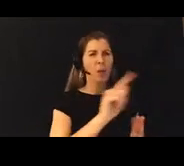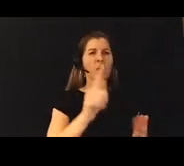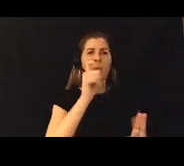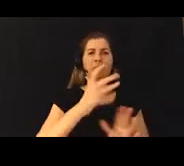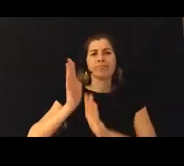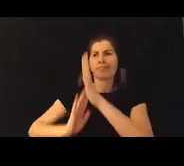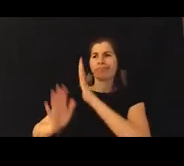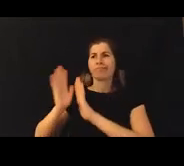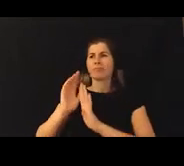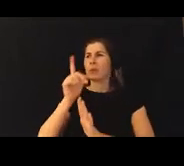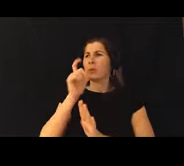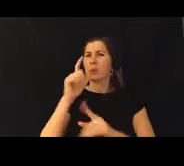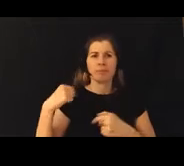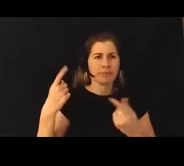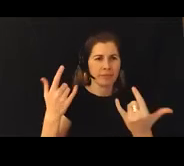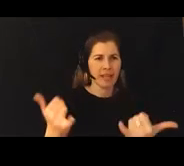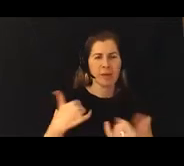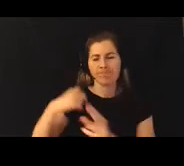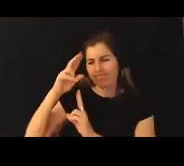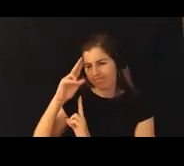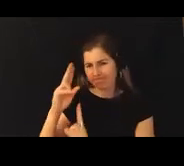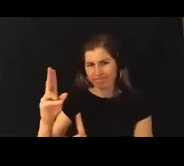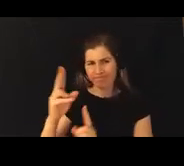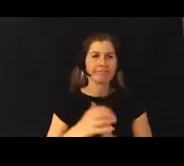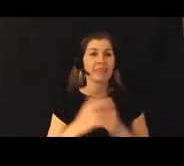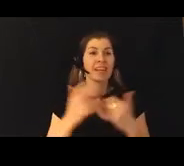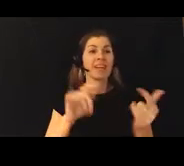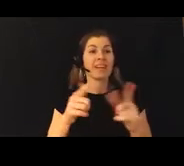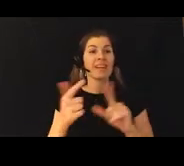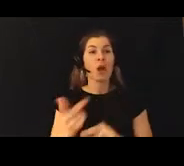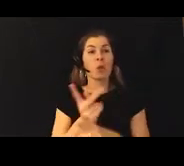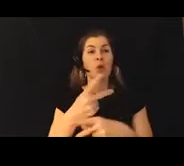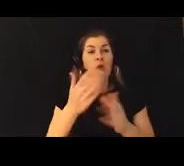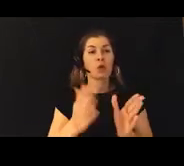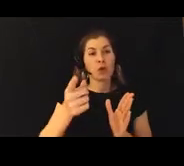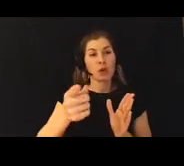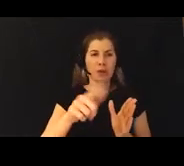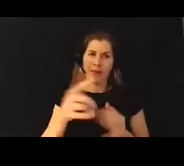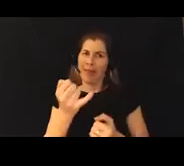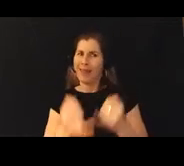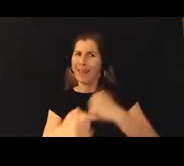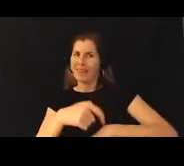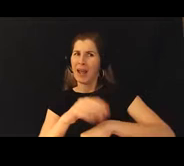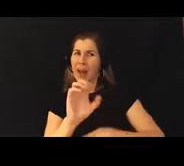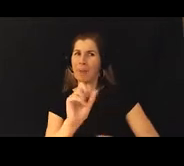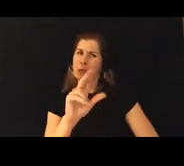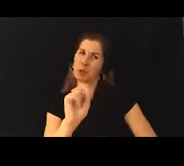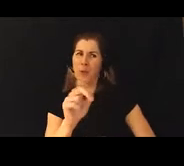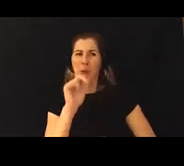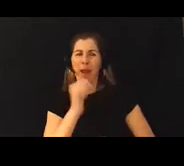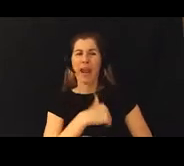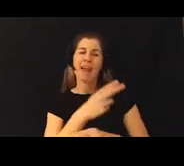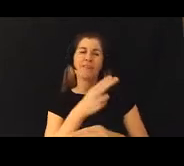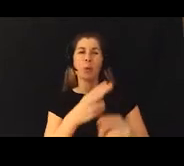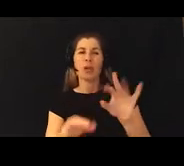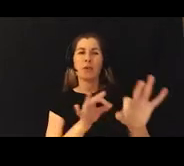and present. I'll now turn things over to our producer for the last time, Susan Zoll, for a brief review of